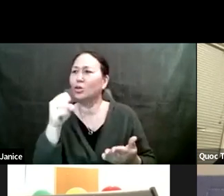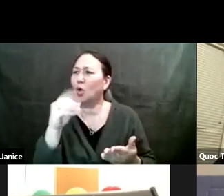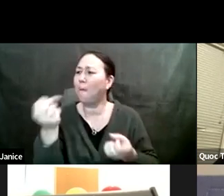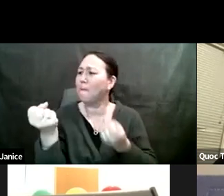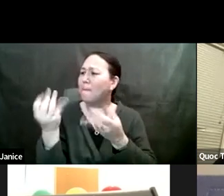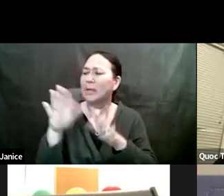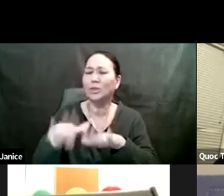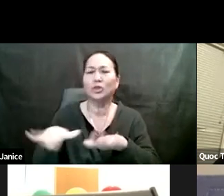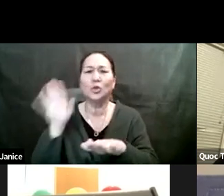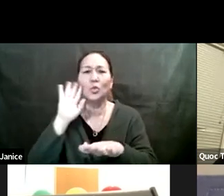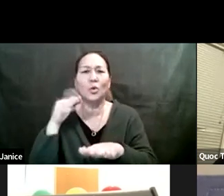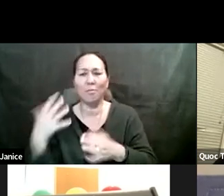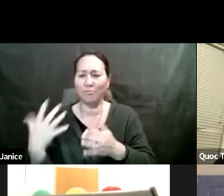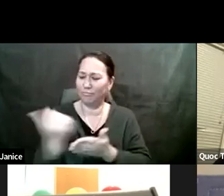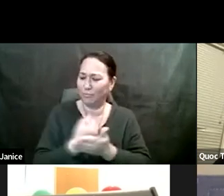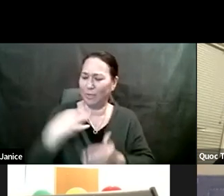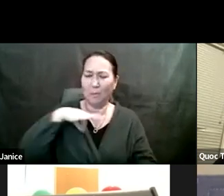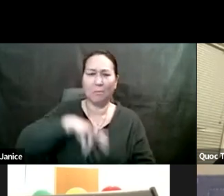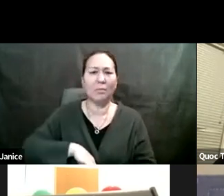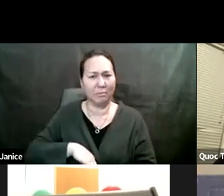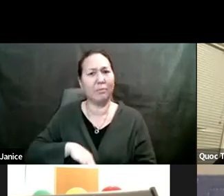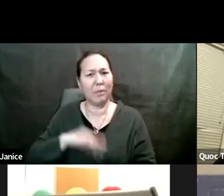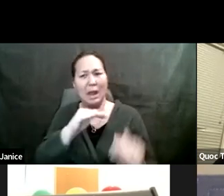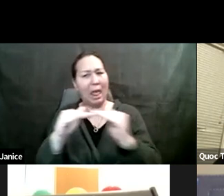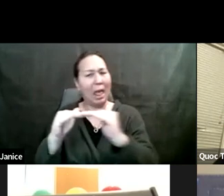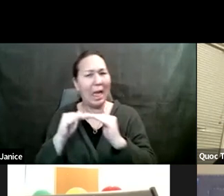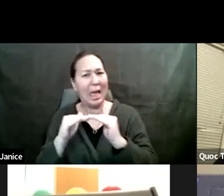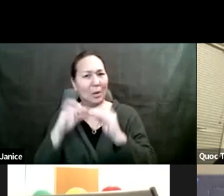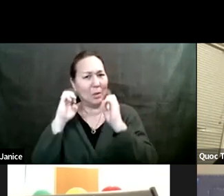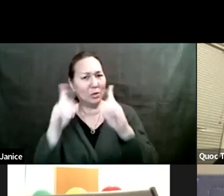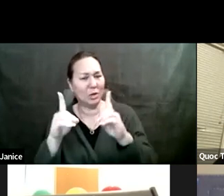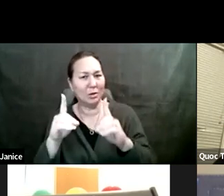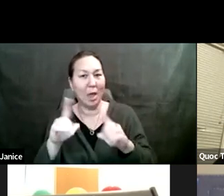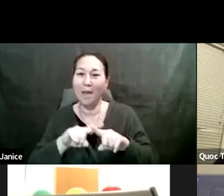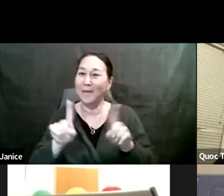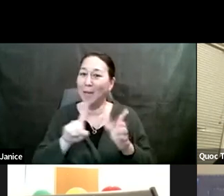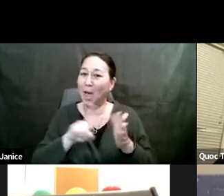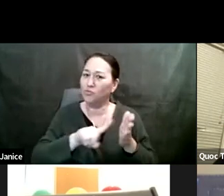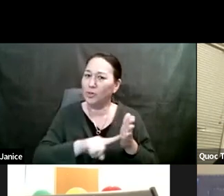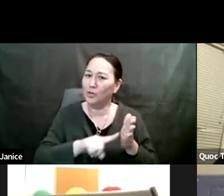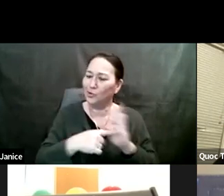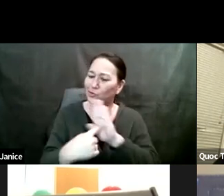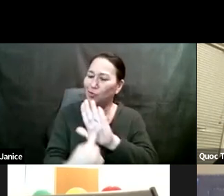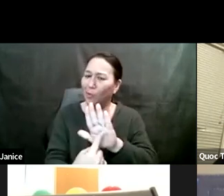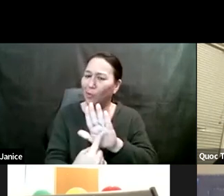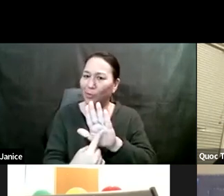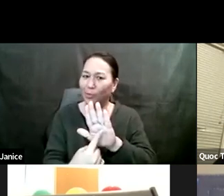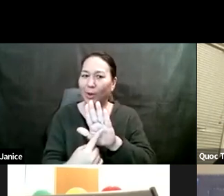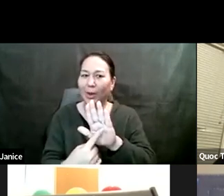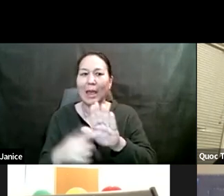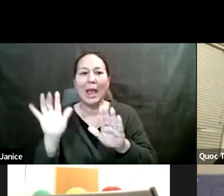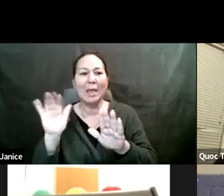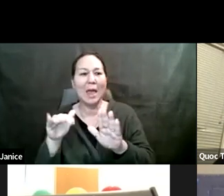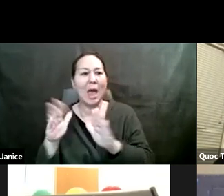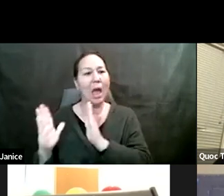high quality and Equitable education the research has shown that small school communities are superior to larger